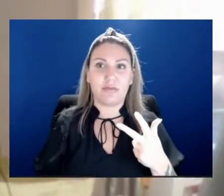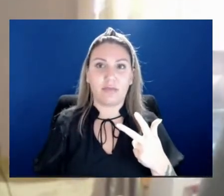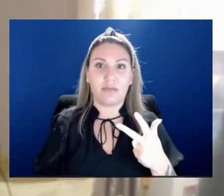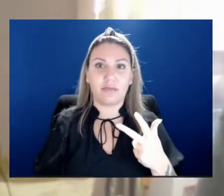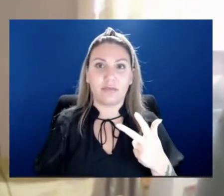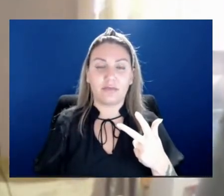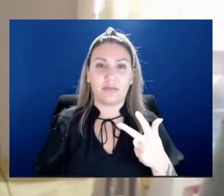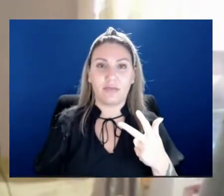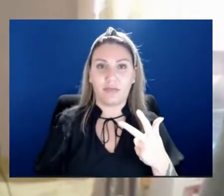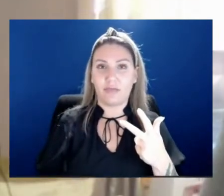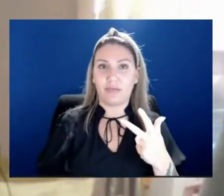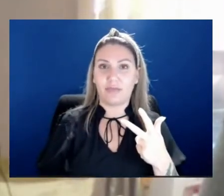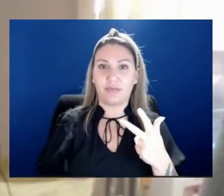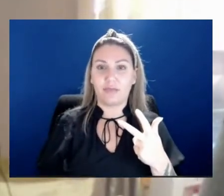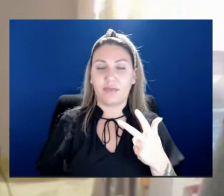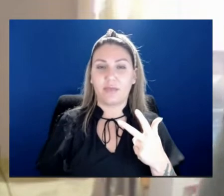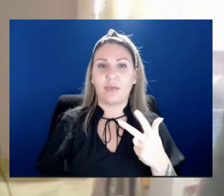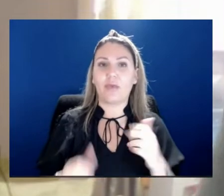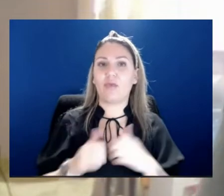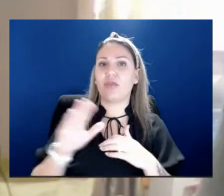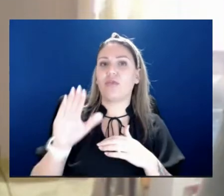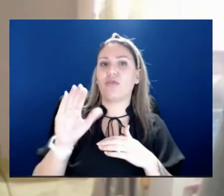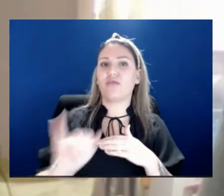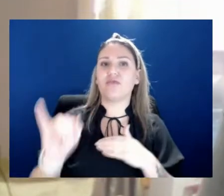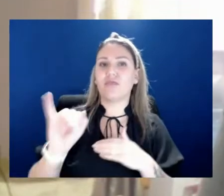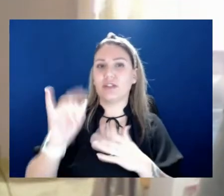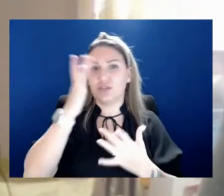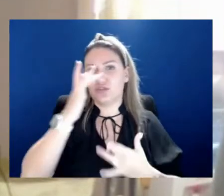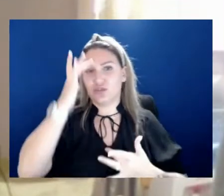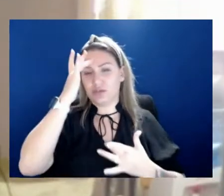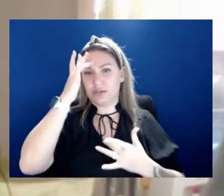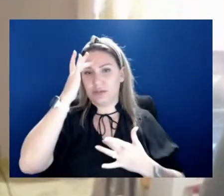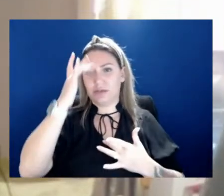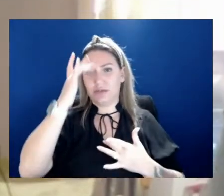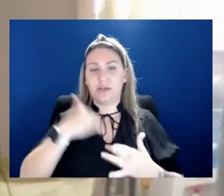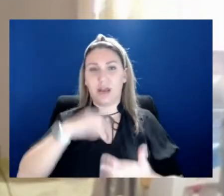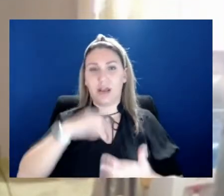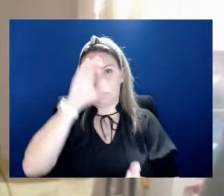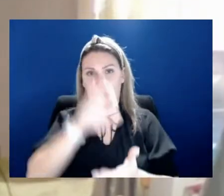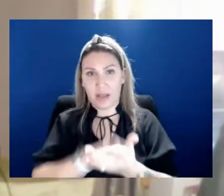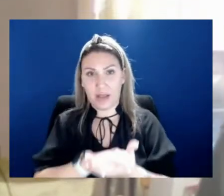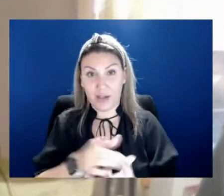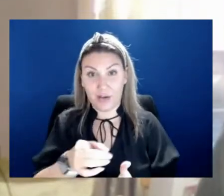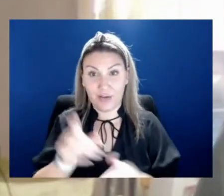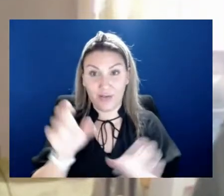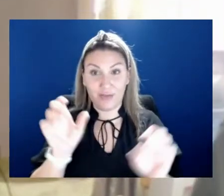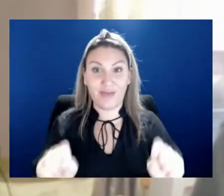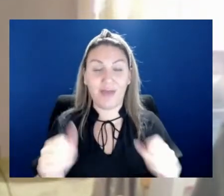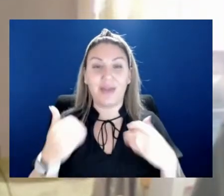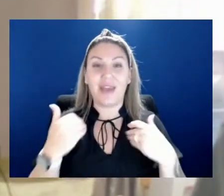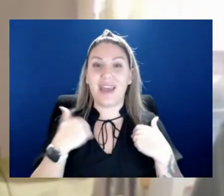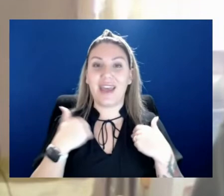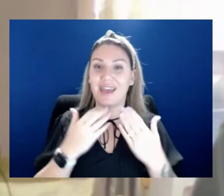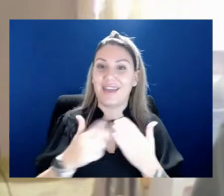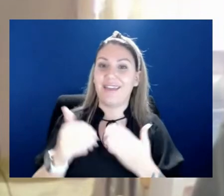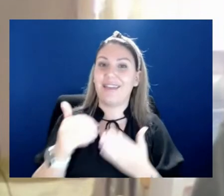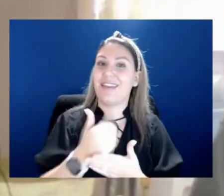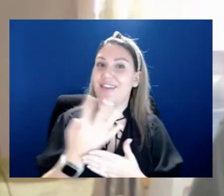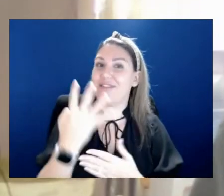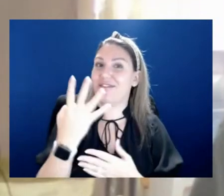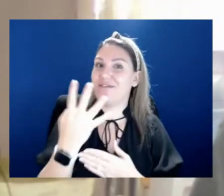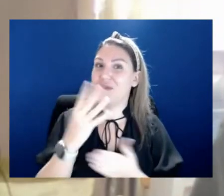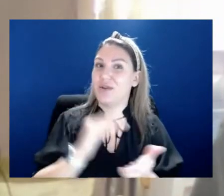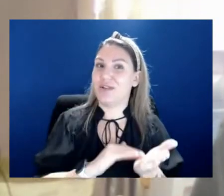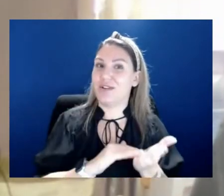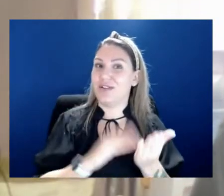deference to your infectious disease consultant, I believe that you probably have a collection of 4 doctors here